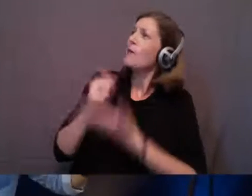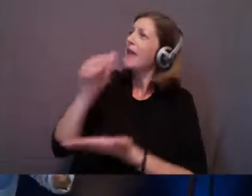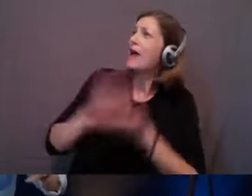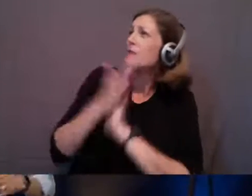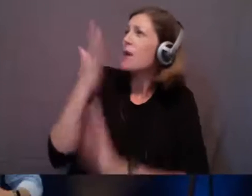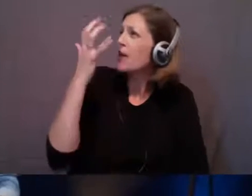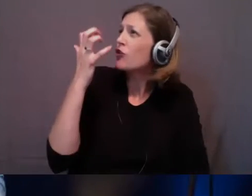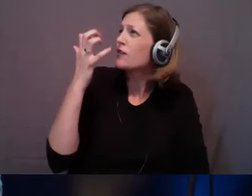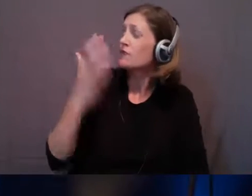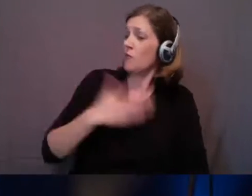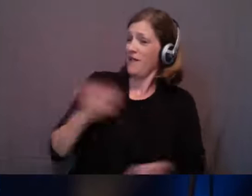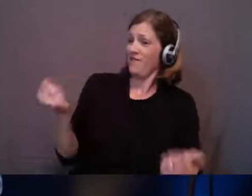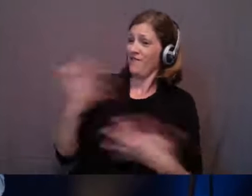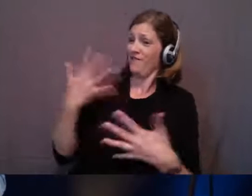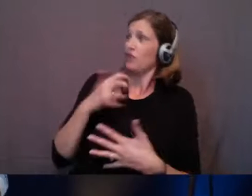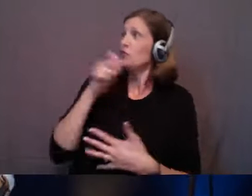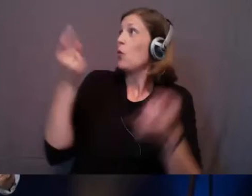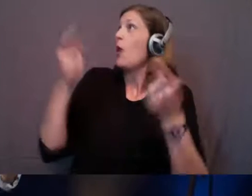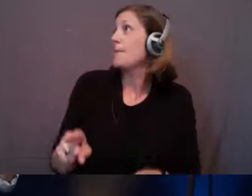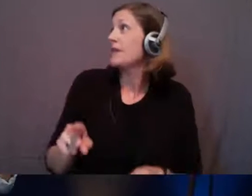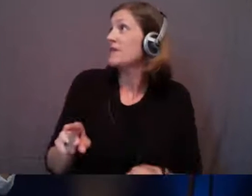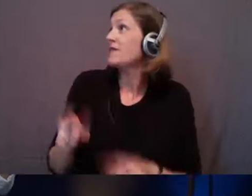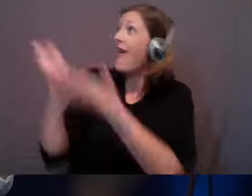fears don't come to pass.